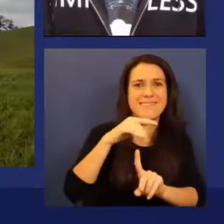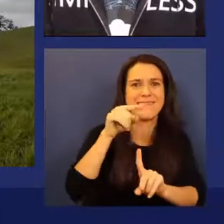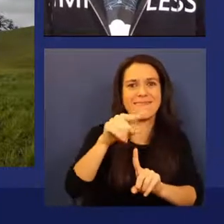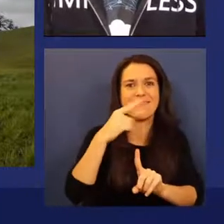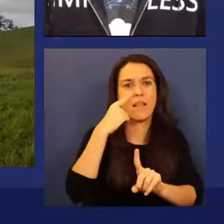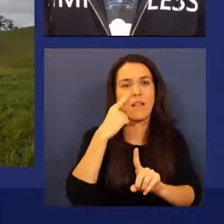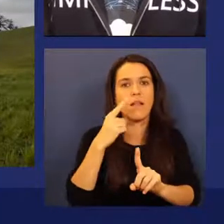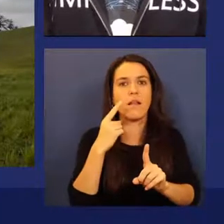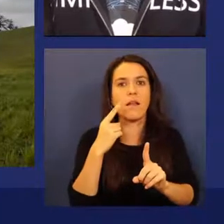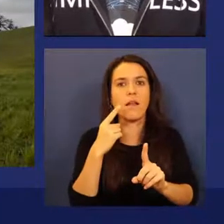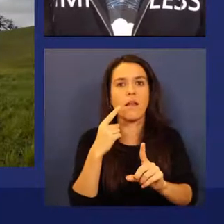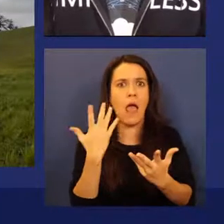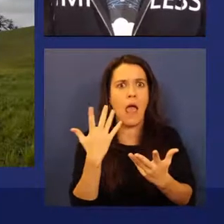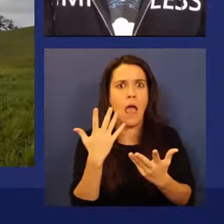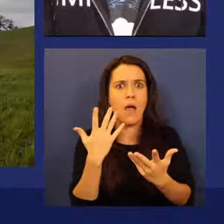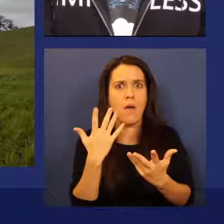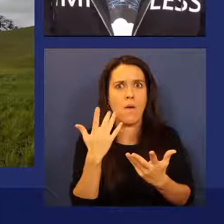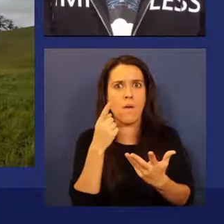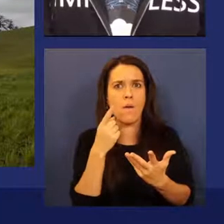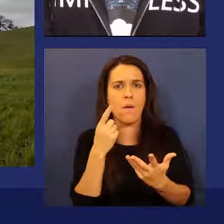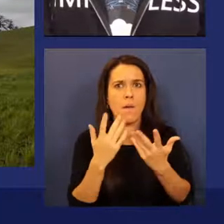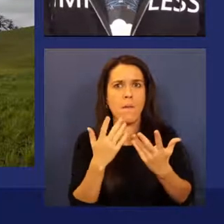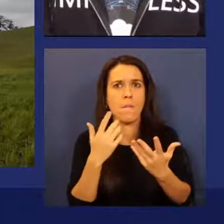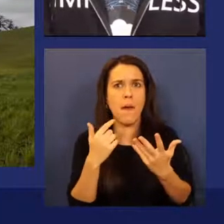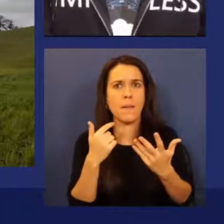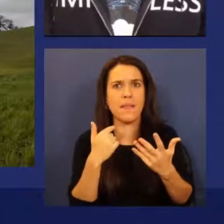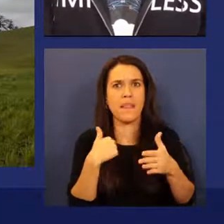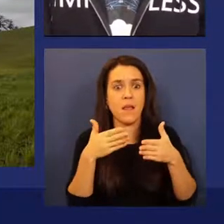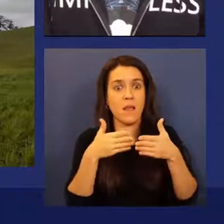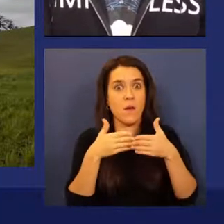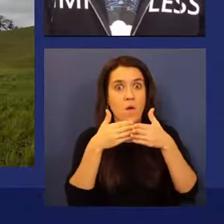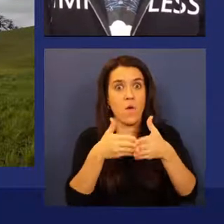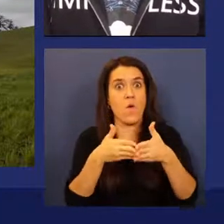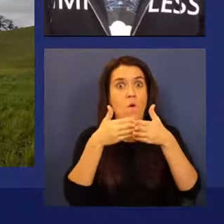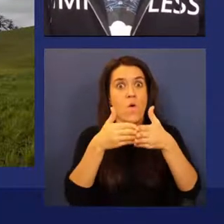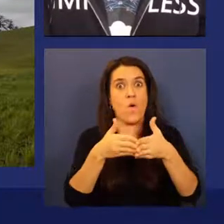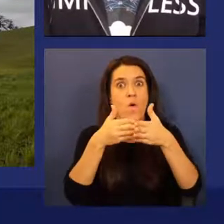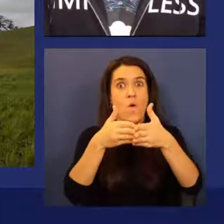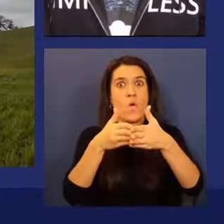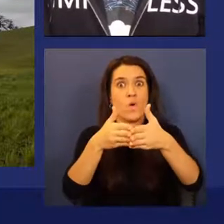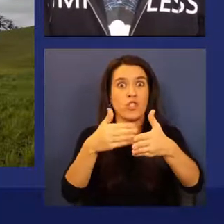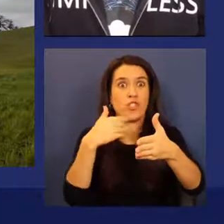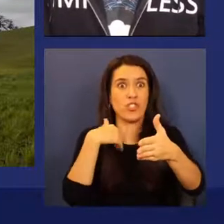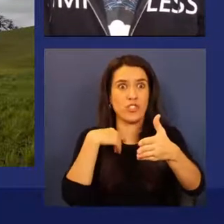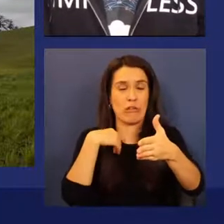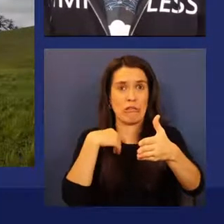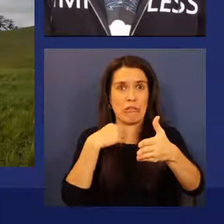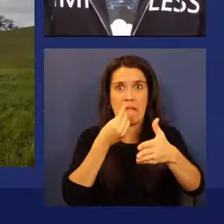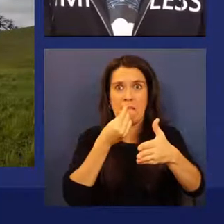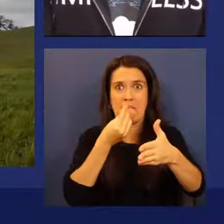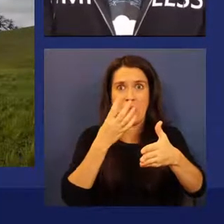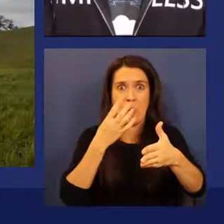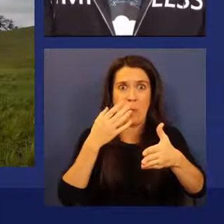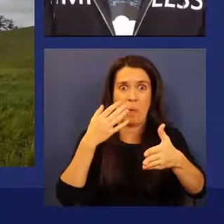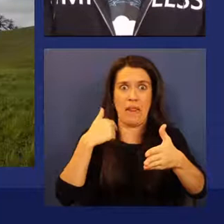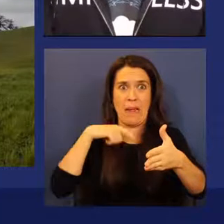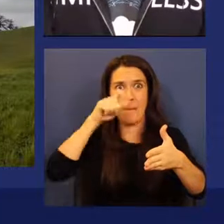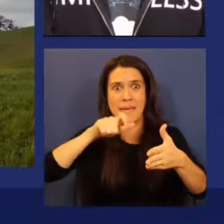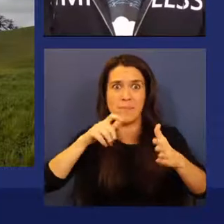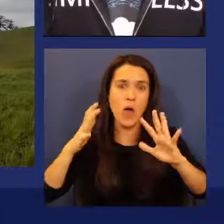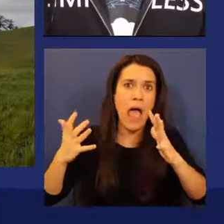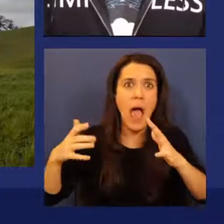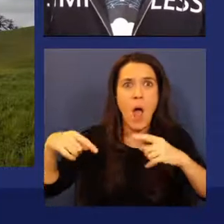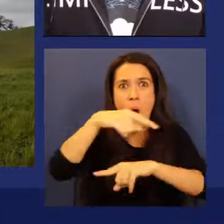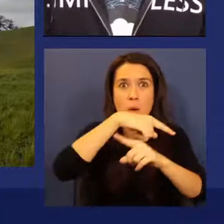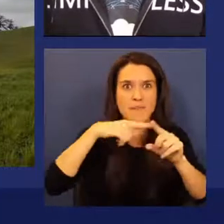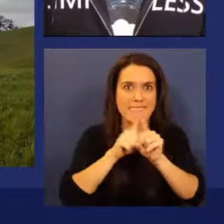problem that's at hand. Is if you go out with a ship that doesn't have enough medical equipment to address the amount of people that are in the water, that's also another issue. And, you